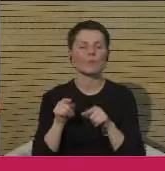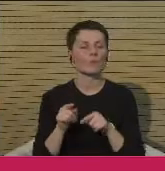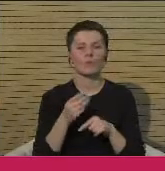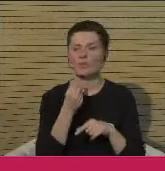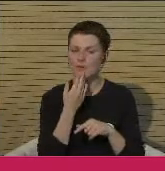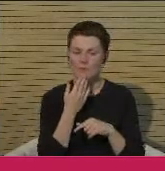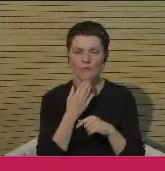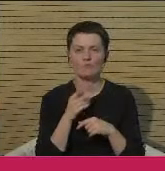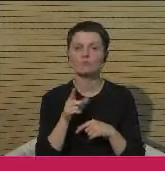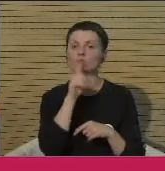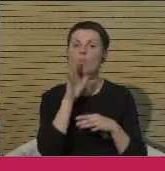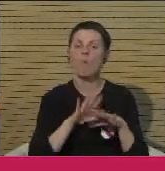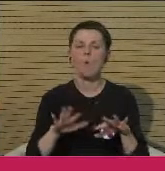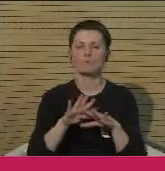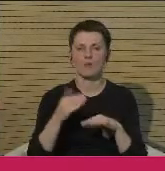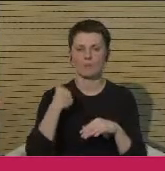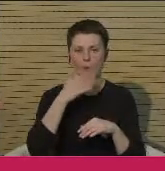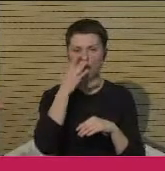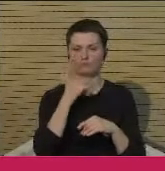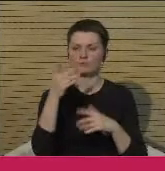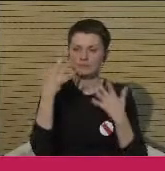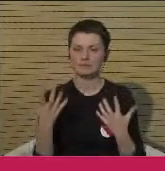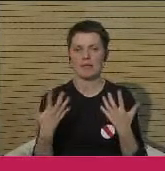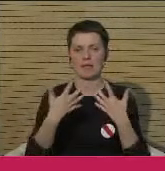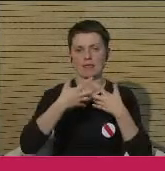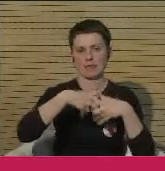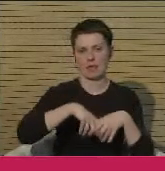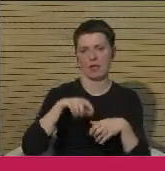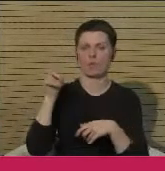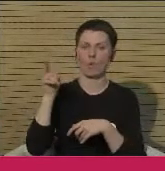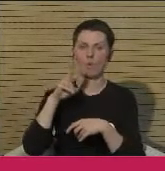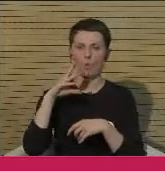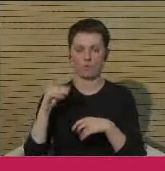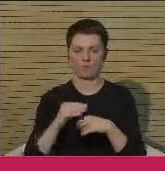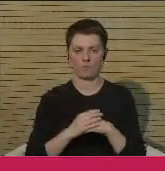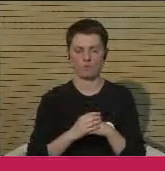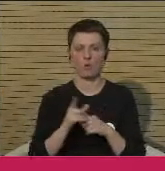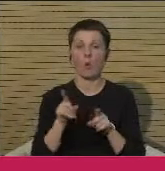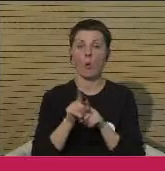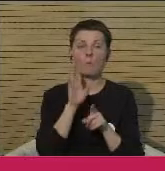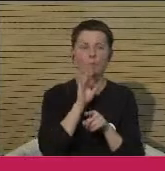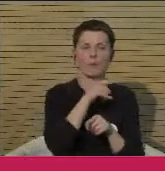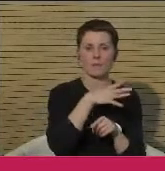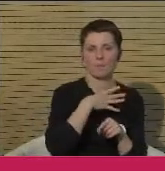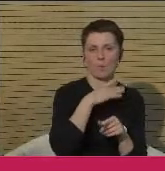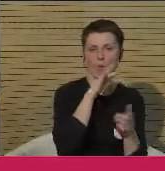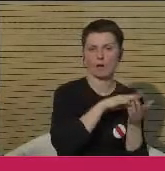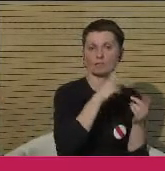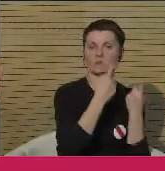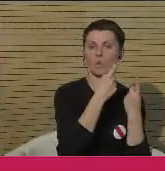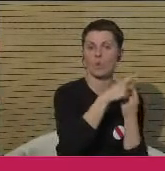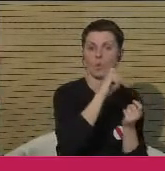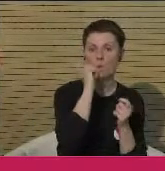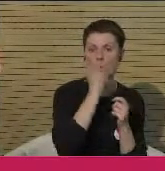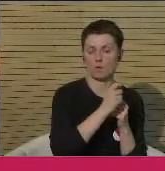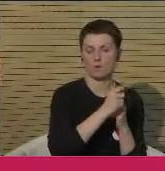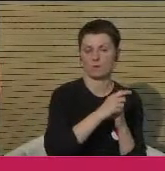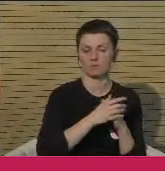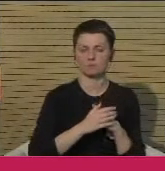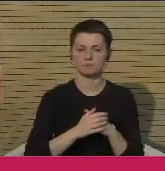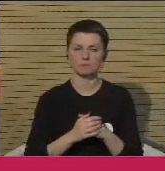Lukashenko's regime. So we have a different situation. Belarusian society does not want to connect or integrate with the European